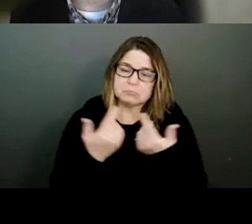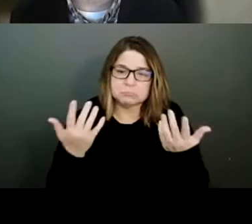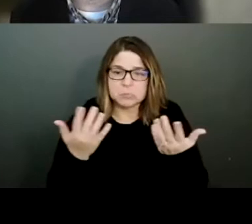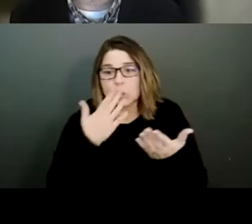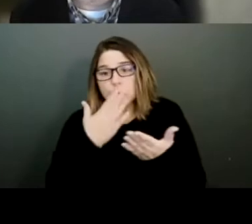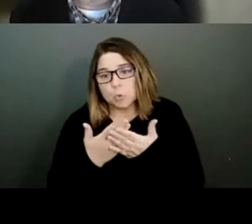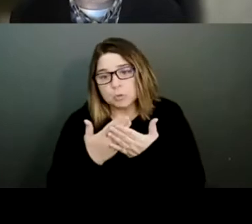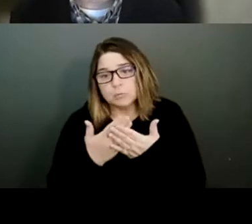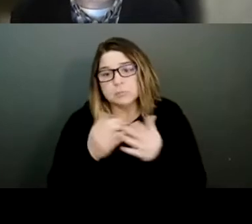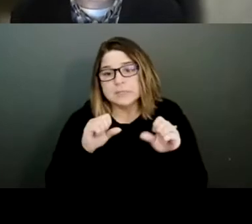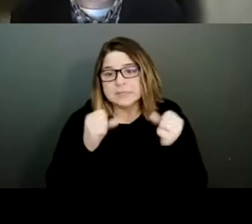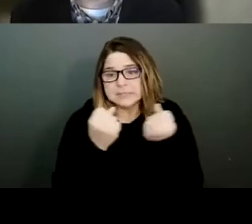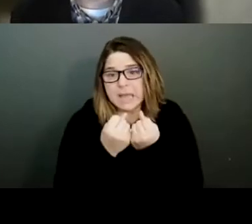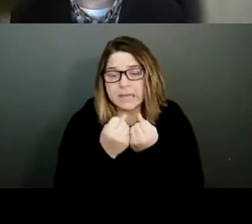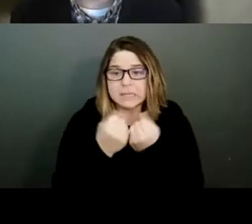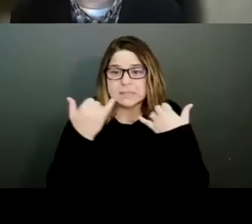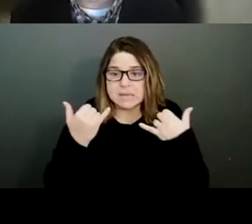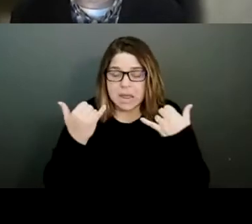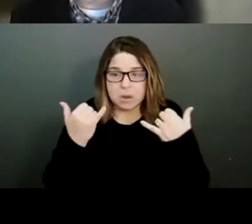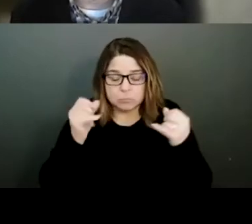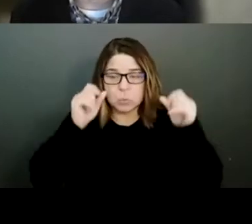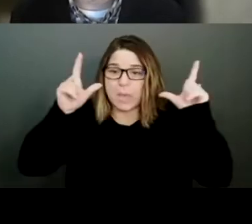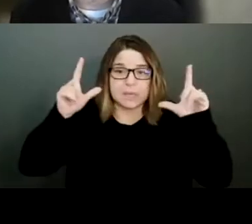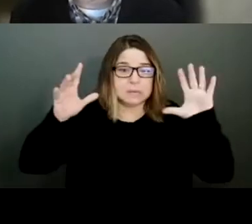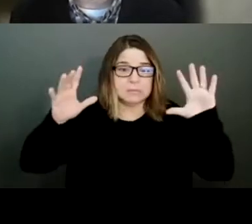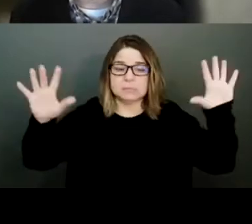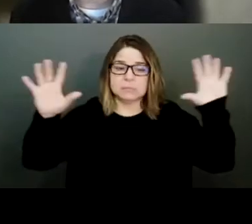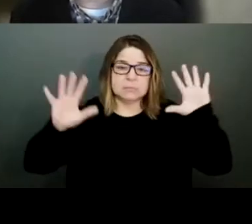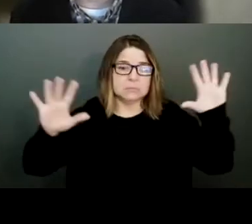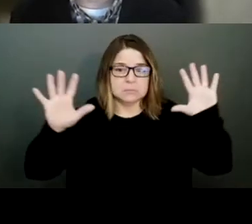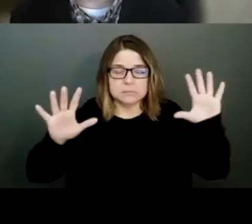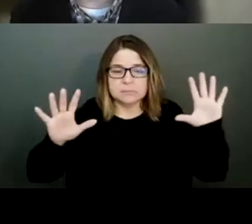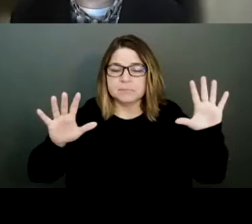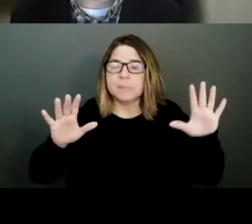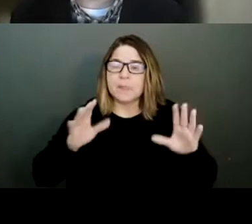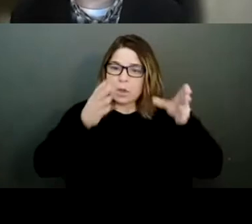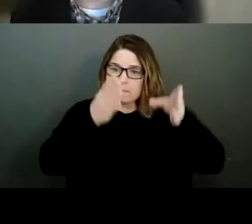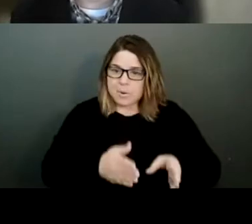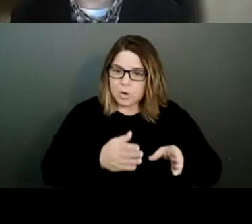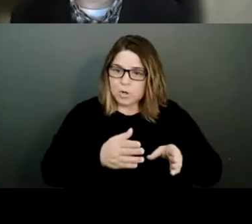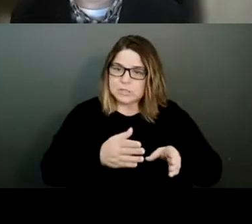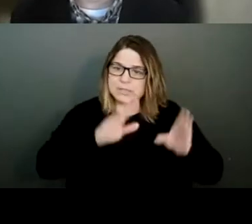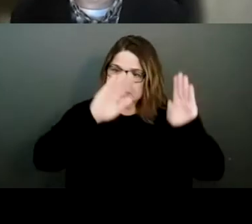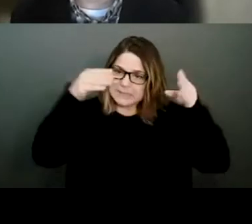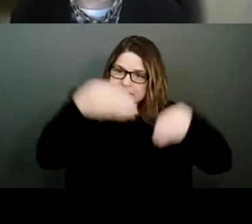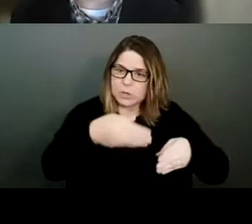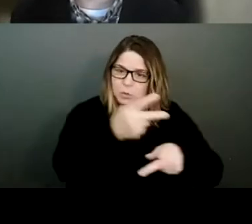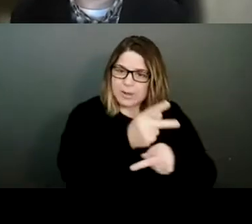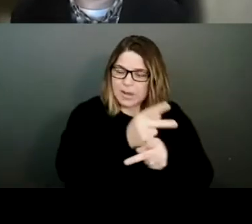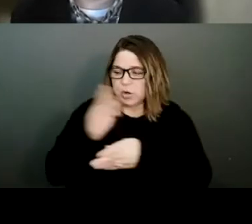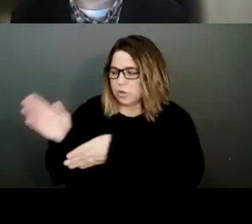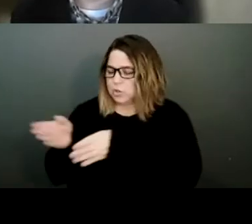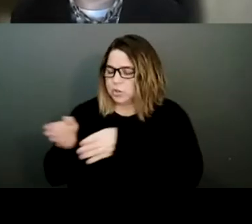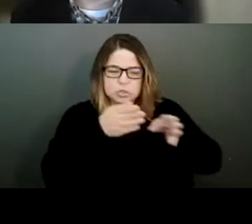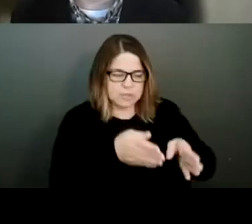awakening. With a shift to person-centered care, we focus on what it means to be an individual and understand